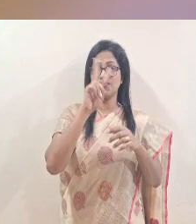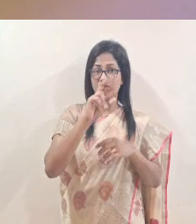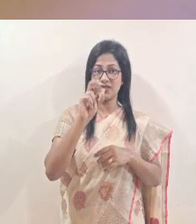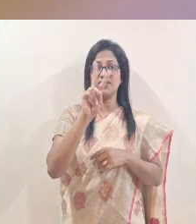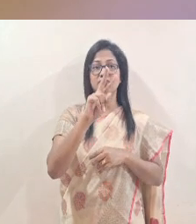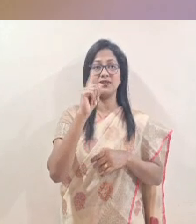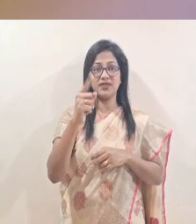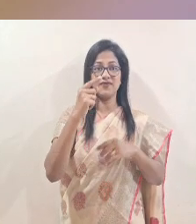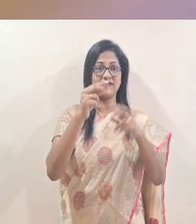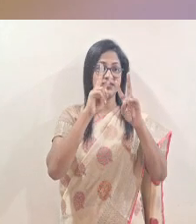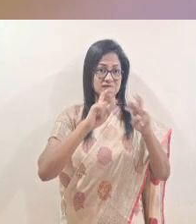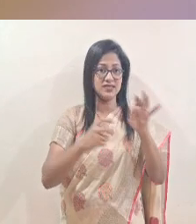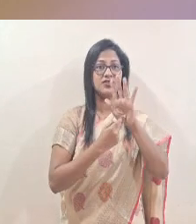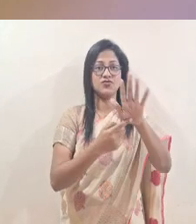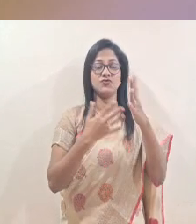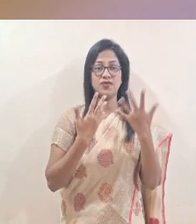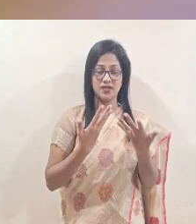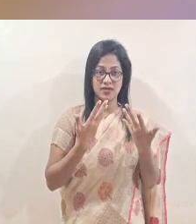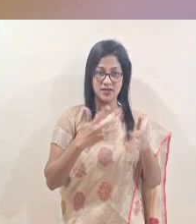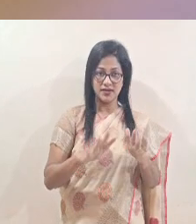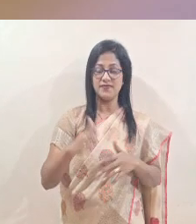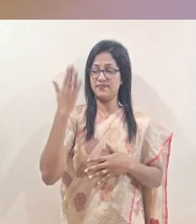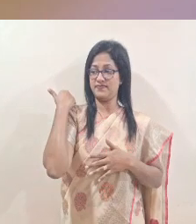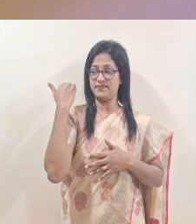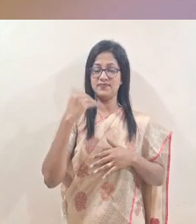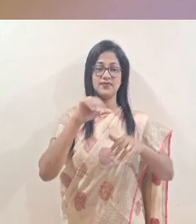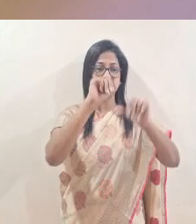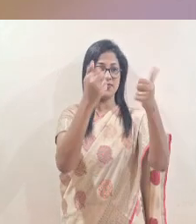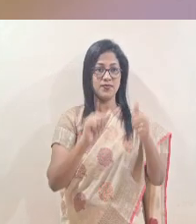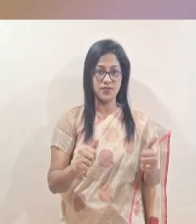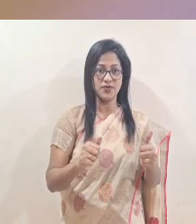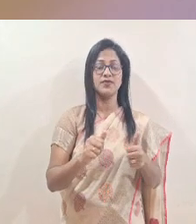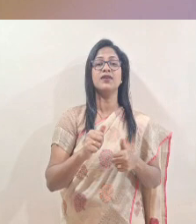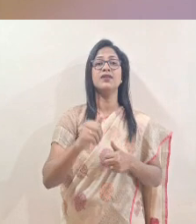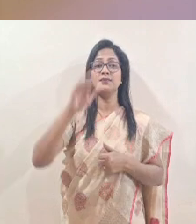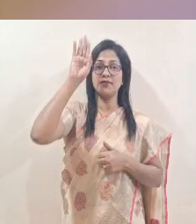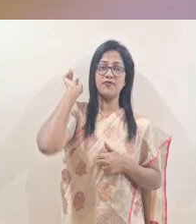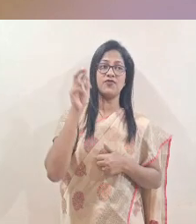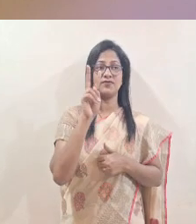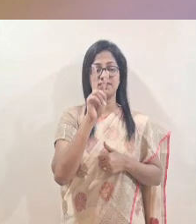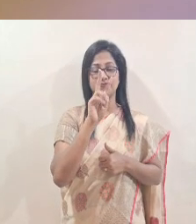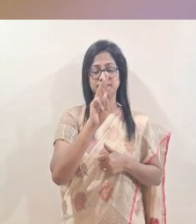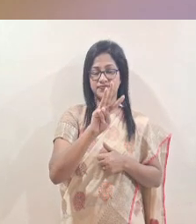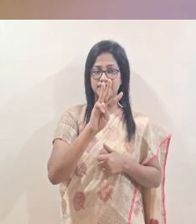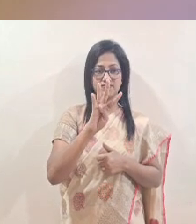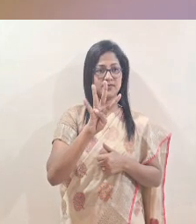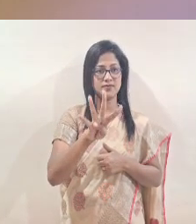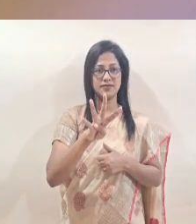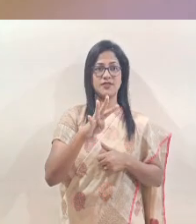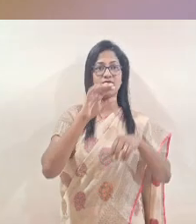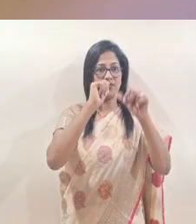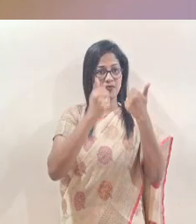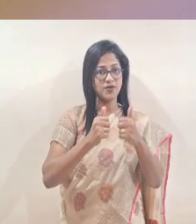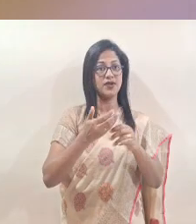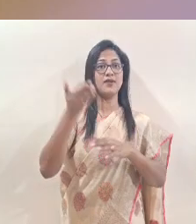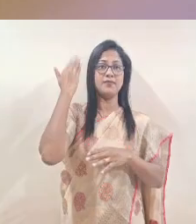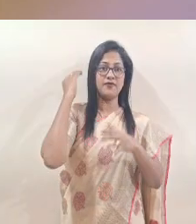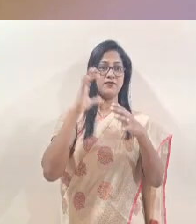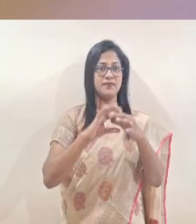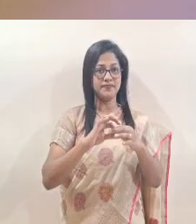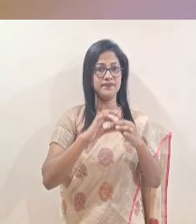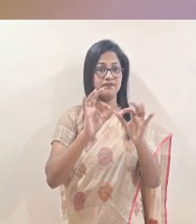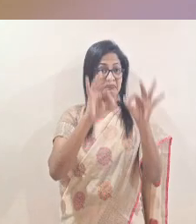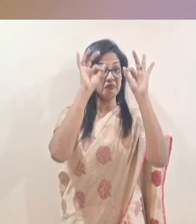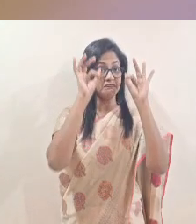2021 study as well, that this is the recent most model. Then it works better than 34 model, and it gave us accuracy